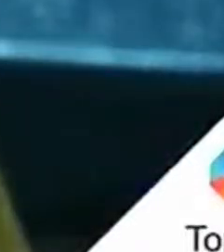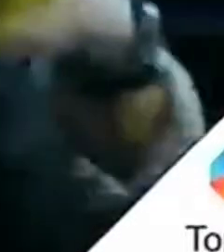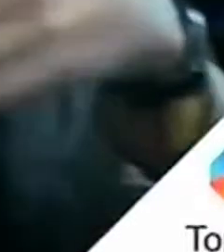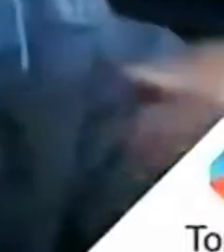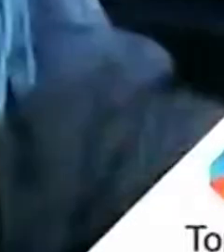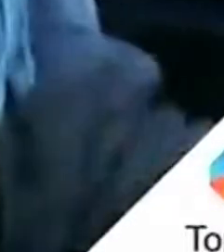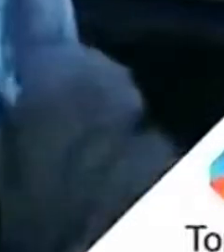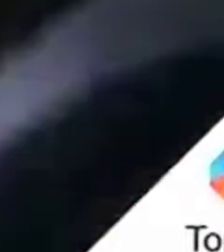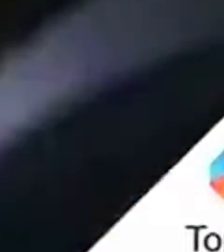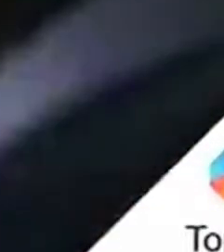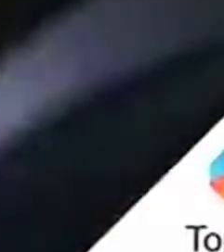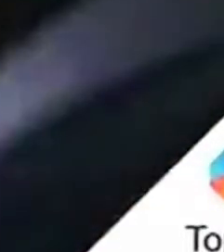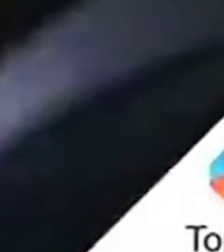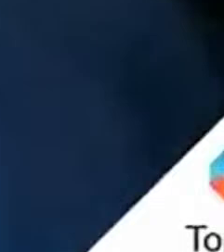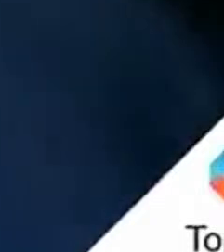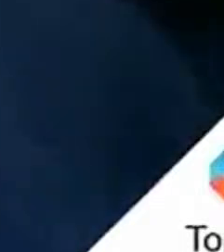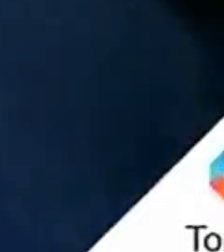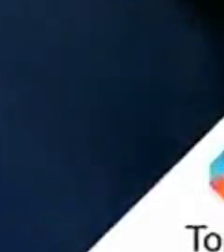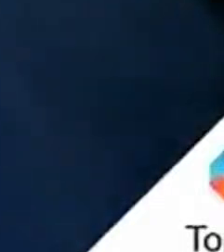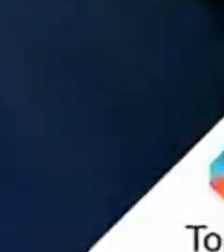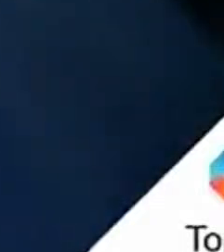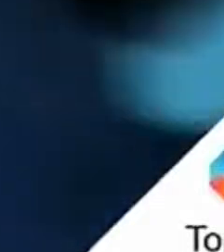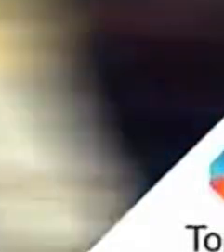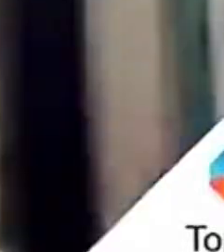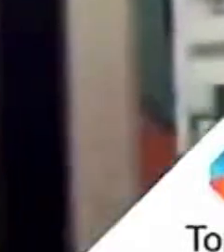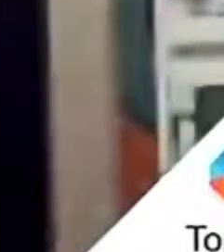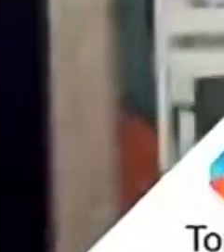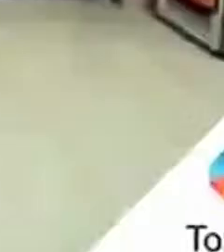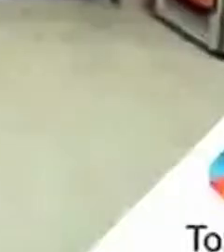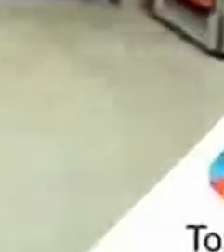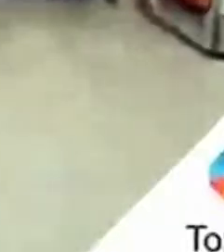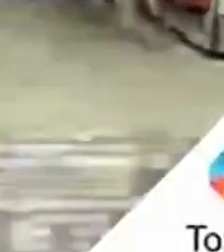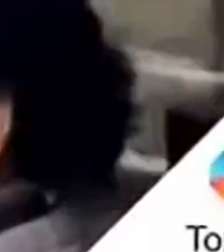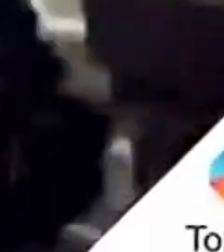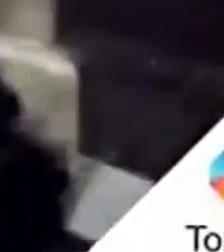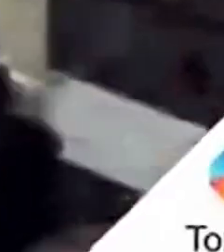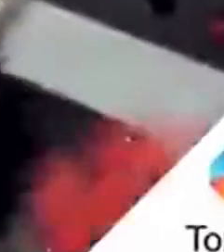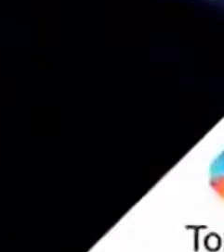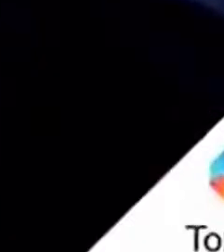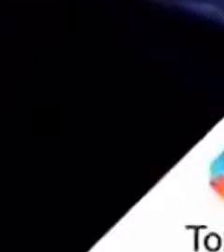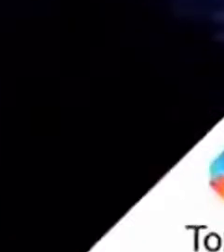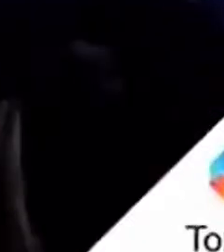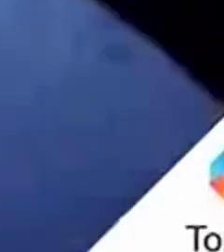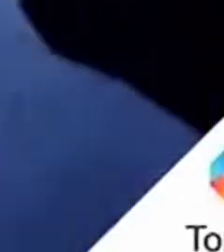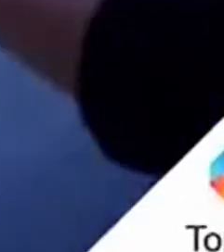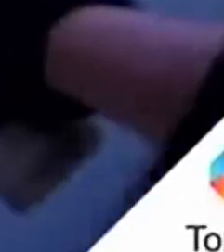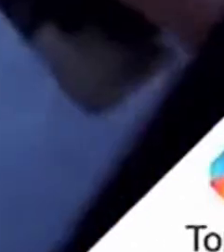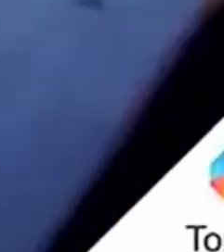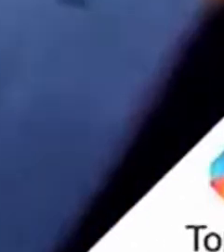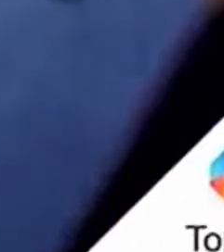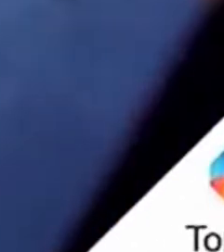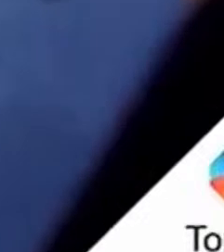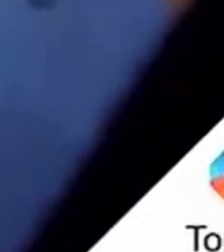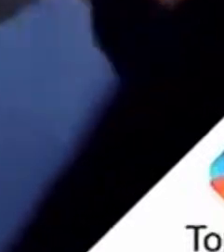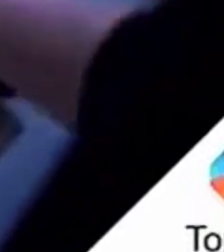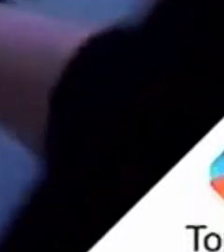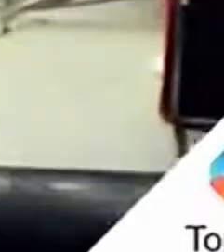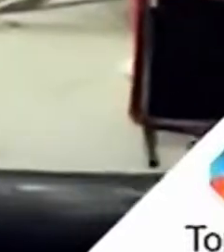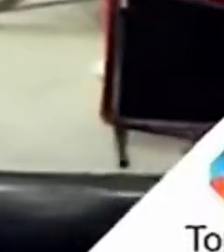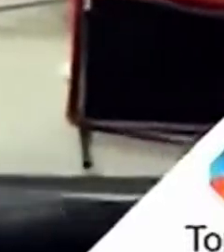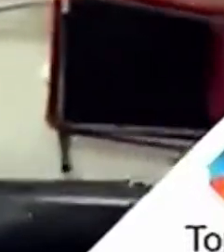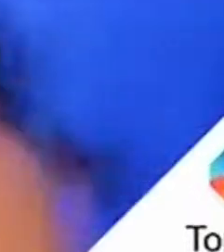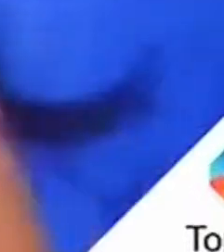Equips of the Heart, showing from Monday to Saturday at 19 hours, and the Shadow Team airing airing daily at 21:30 hours on Novella